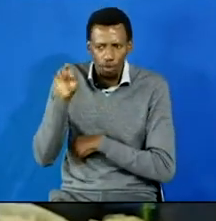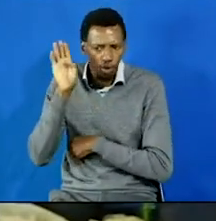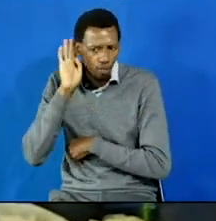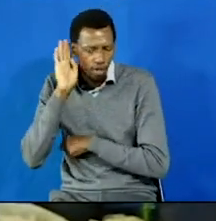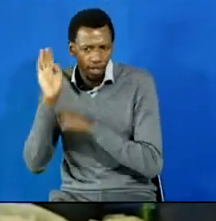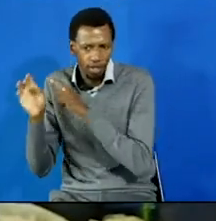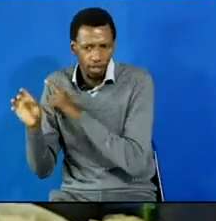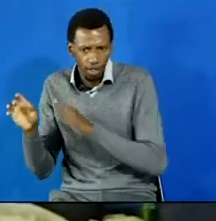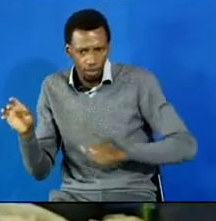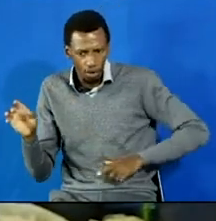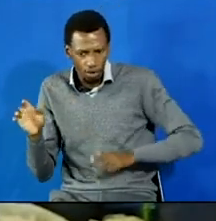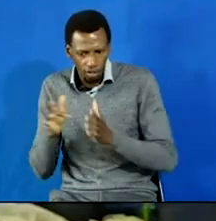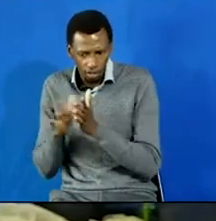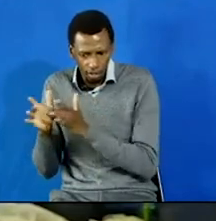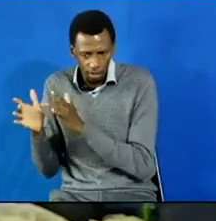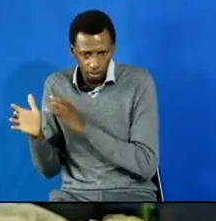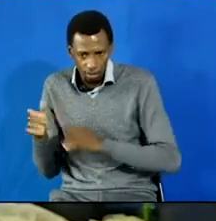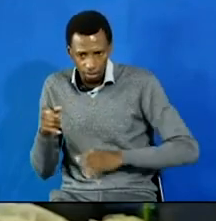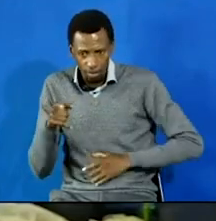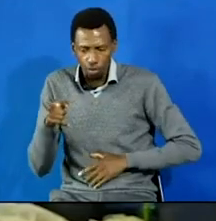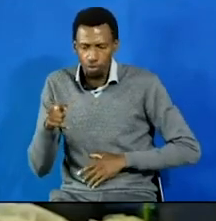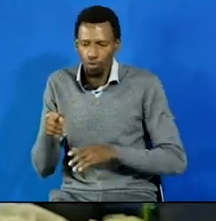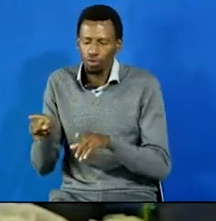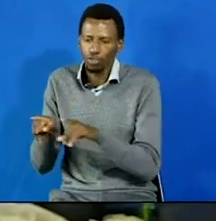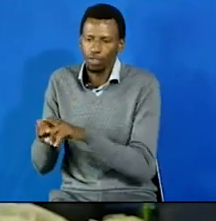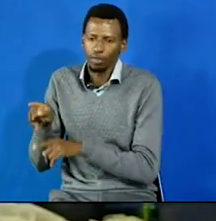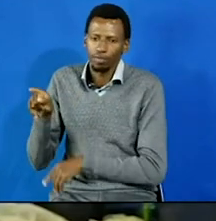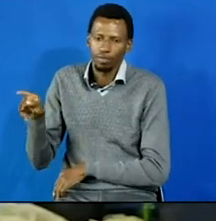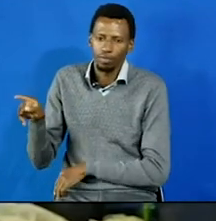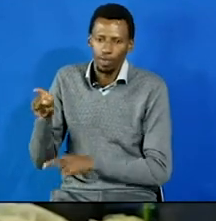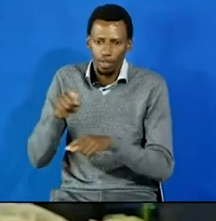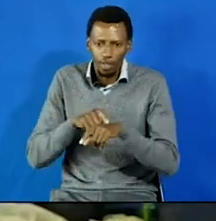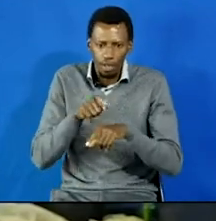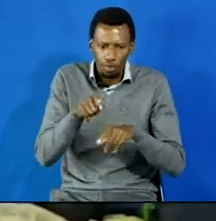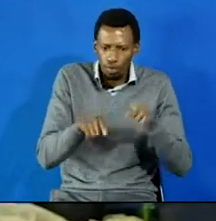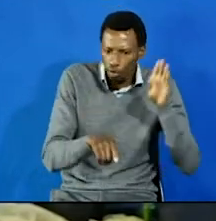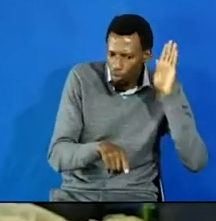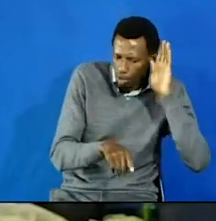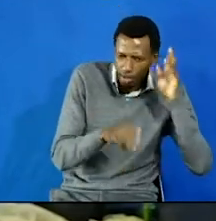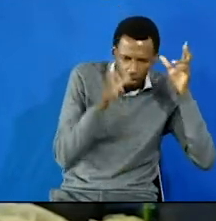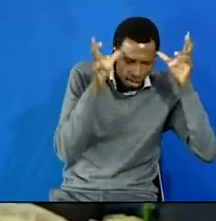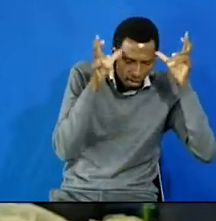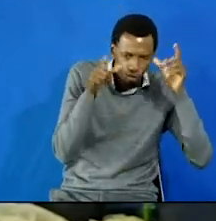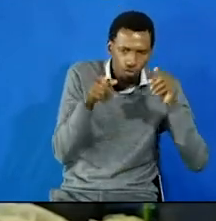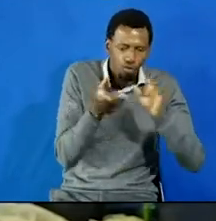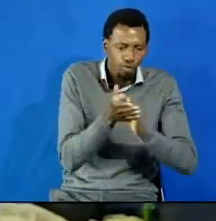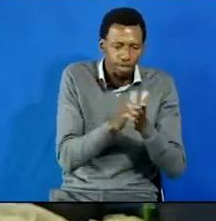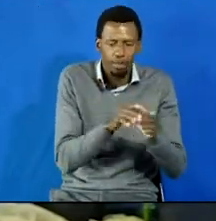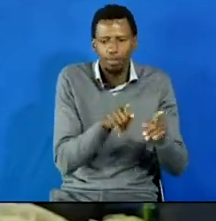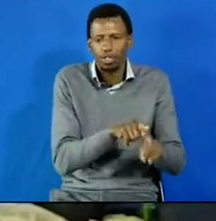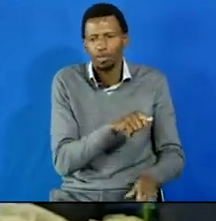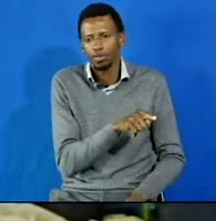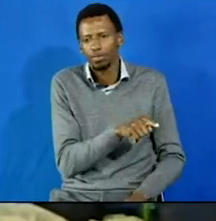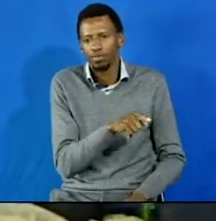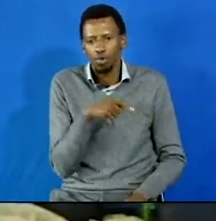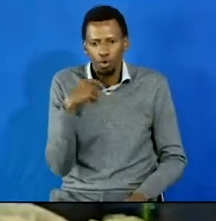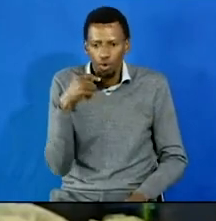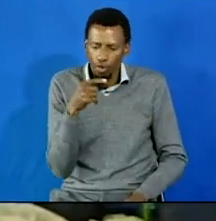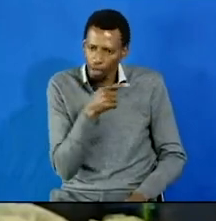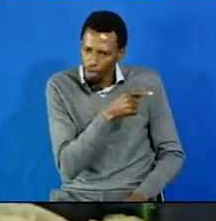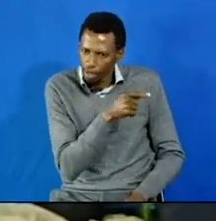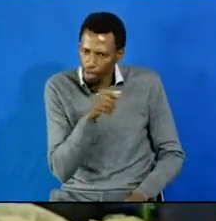Jesus Christ, you become like him. When you obey Satan, you become like him. Who is the Lord of your